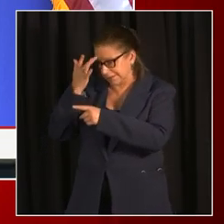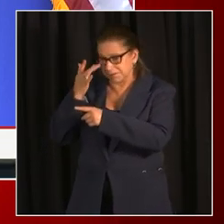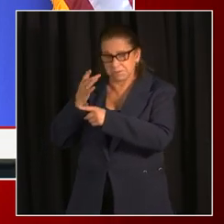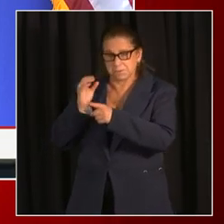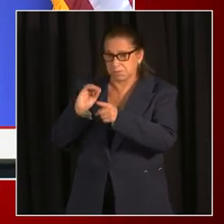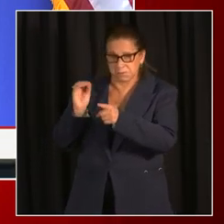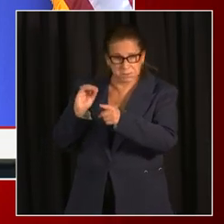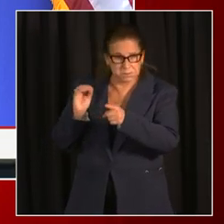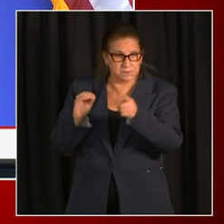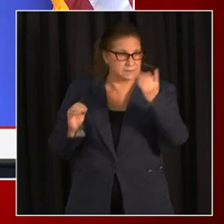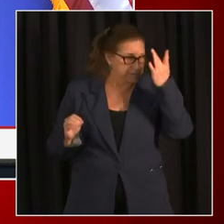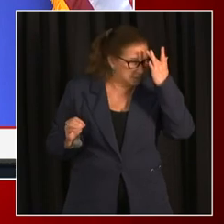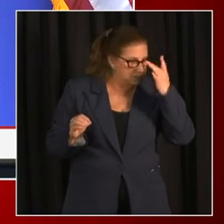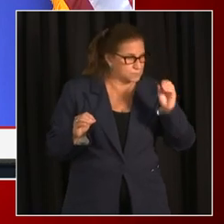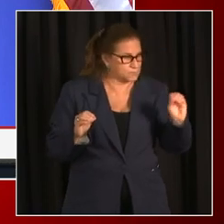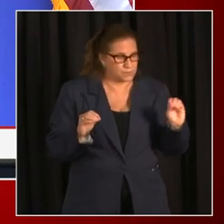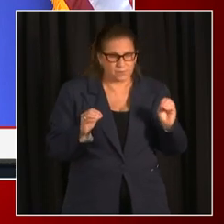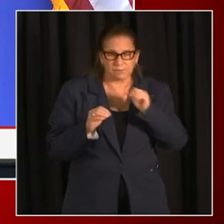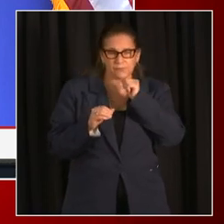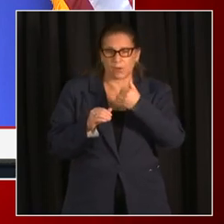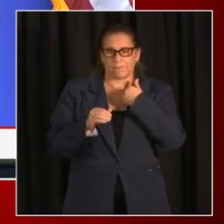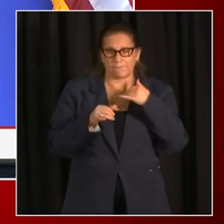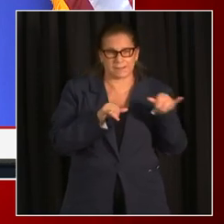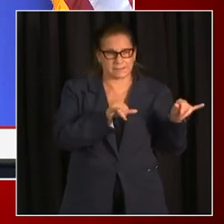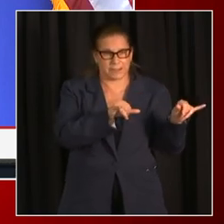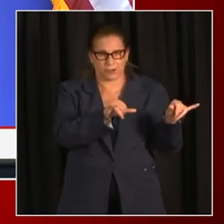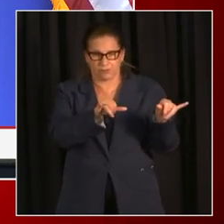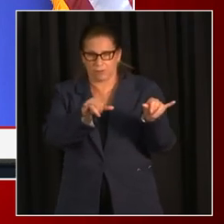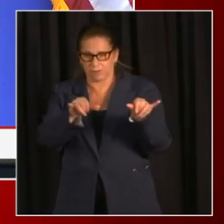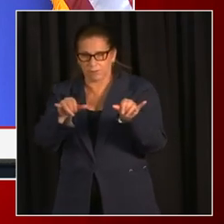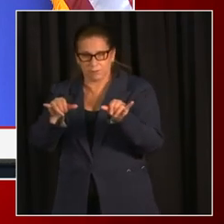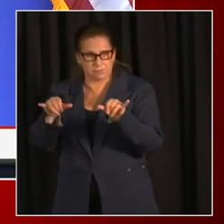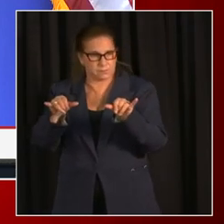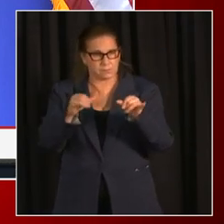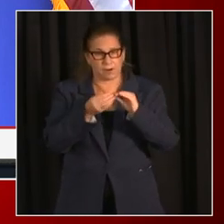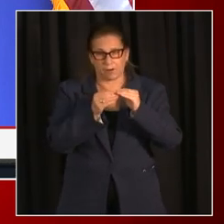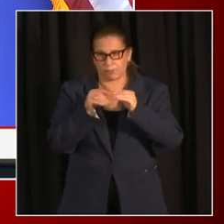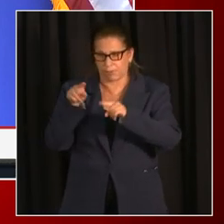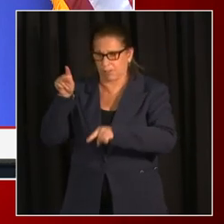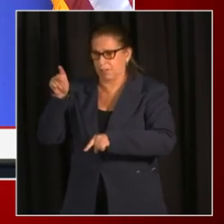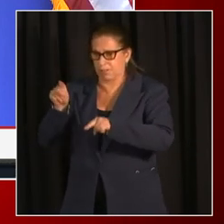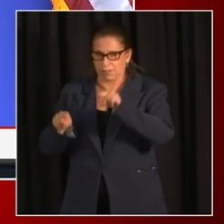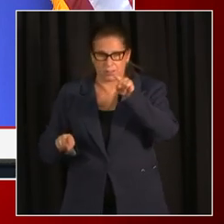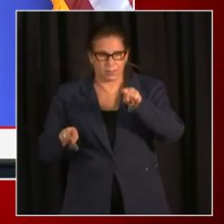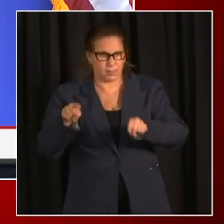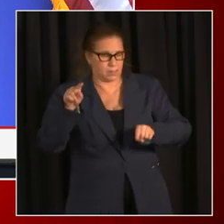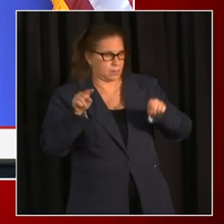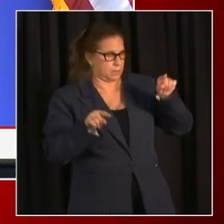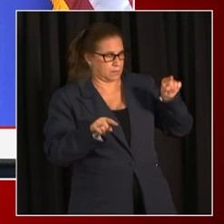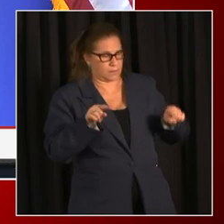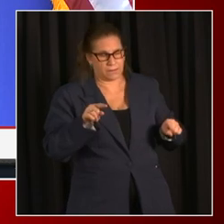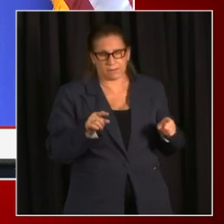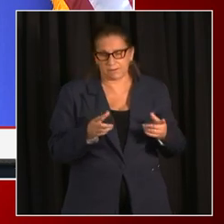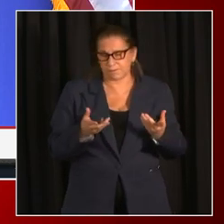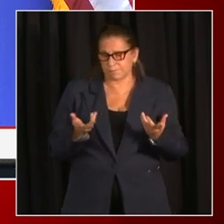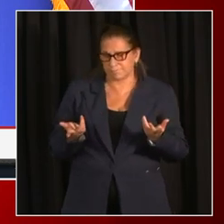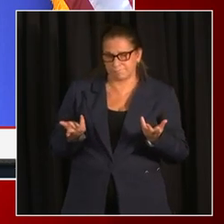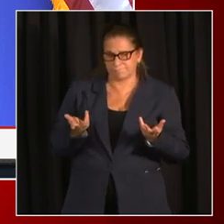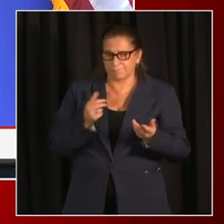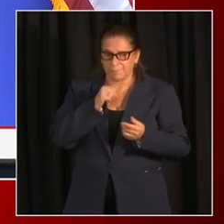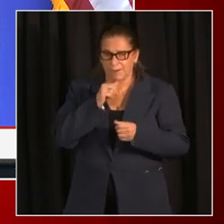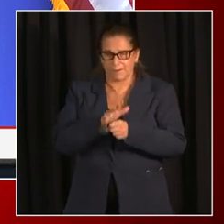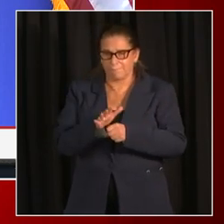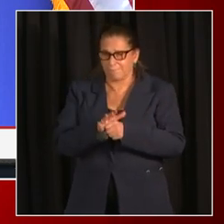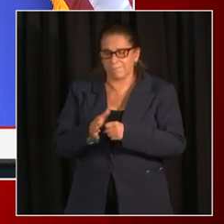in this data that is placed on dashboards. So we have looked at the few jurisdictions, so let's not